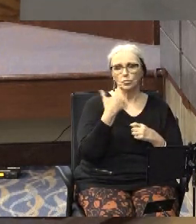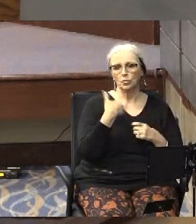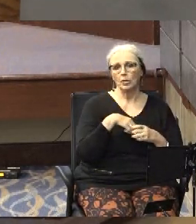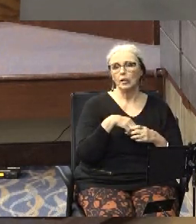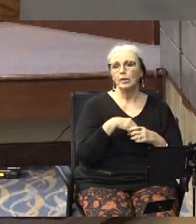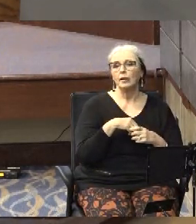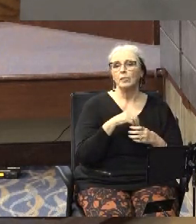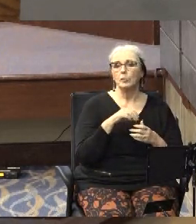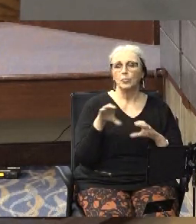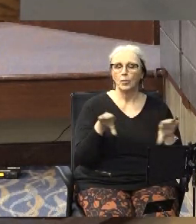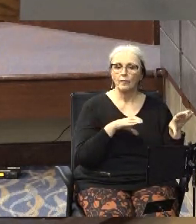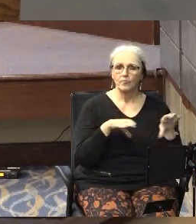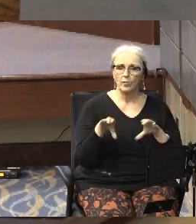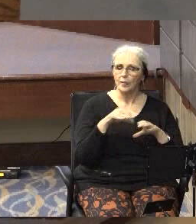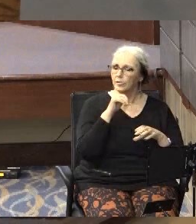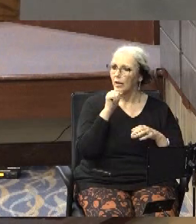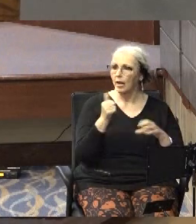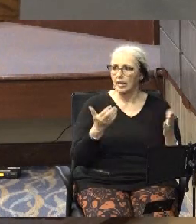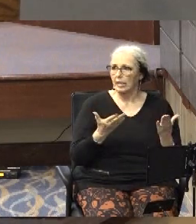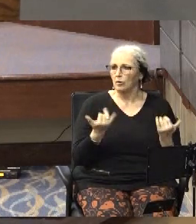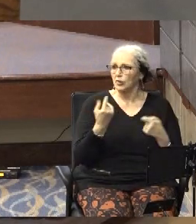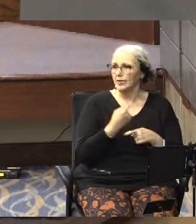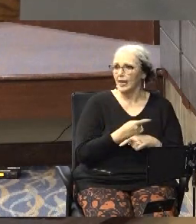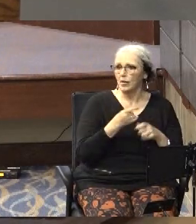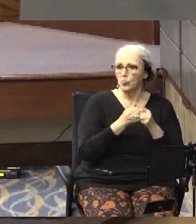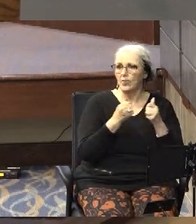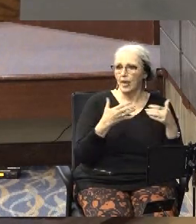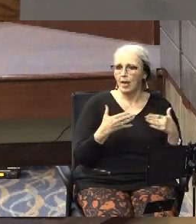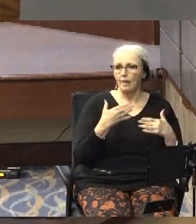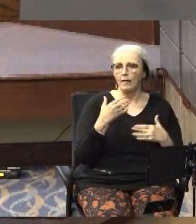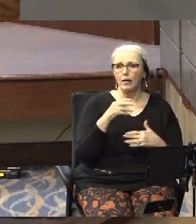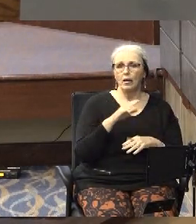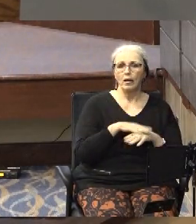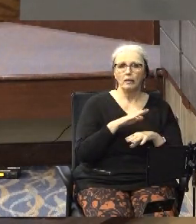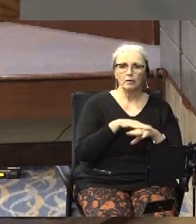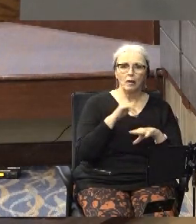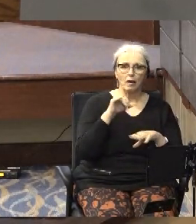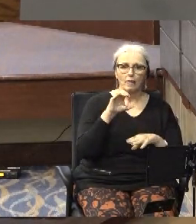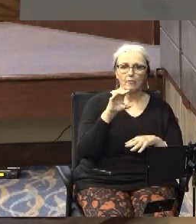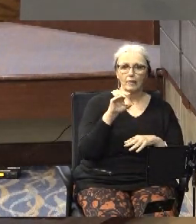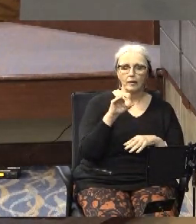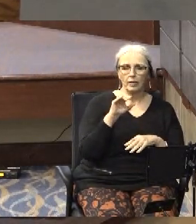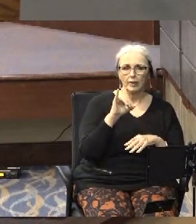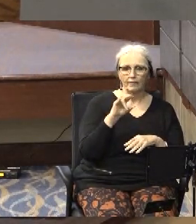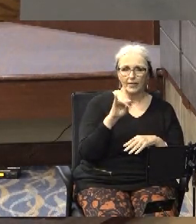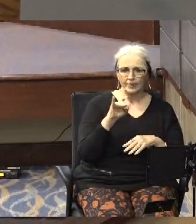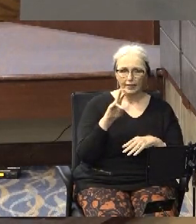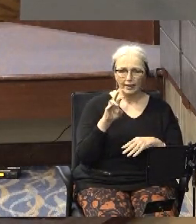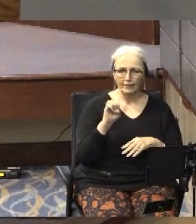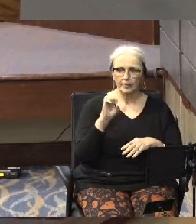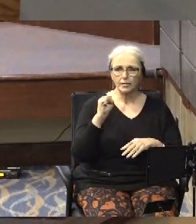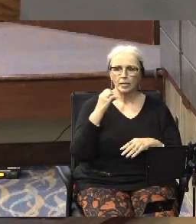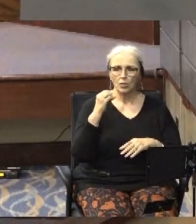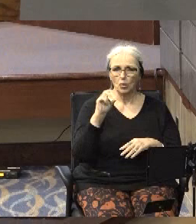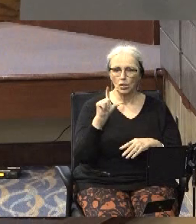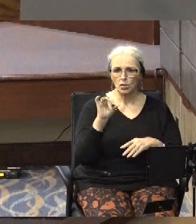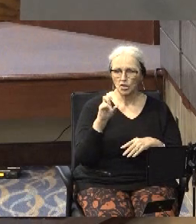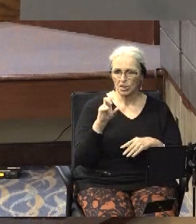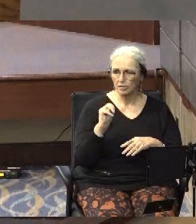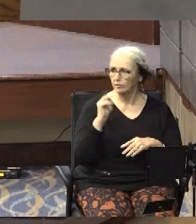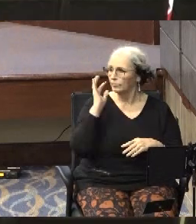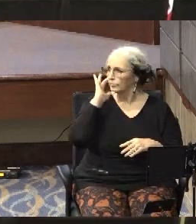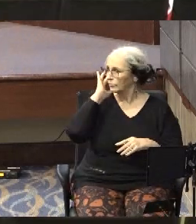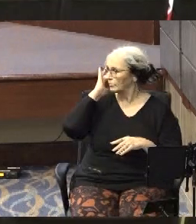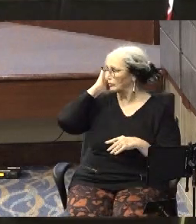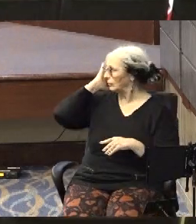performance. I wouldn't be where I'm at today if it wasn't for the on-call investigative solutions. Thank y'all. All right, thank you. Is there anyone